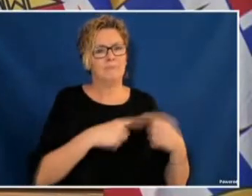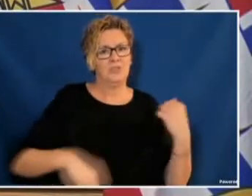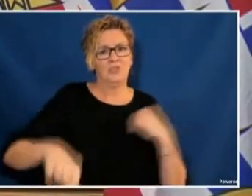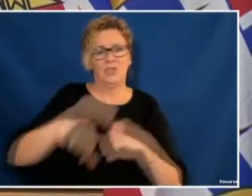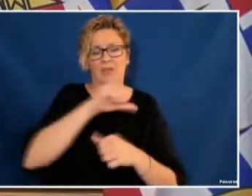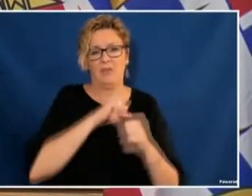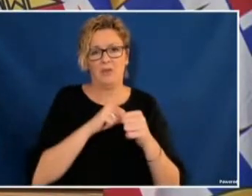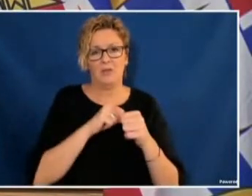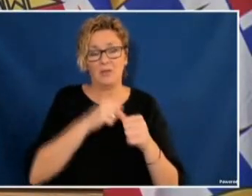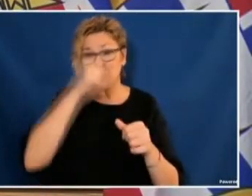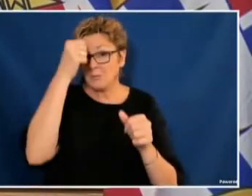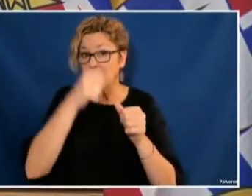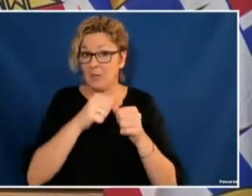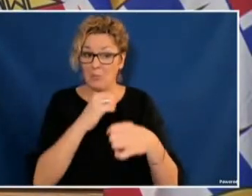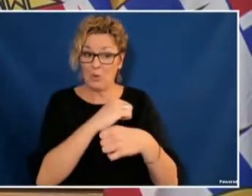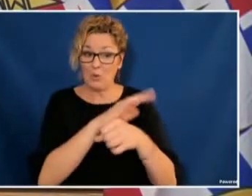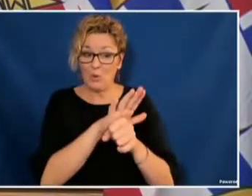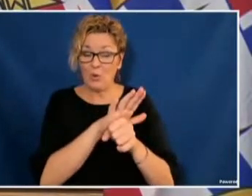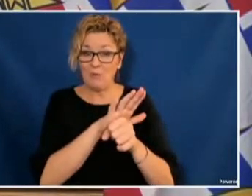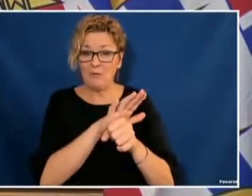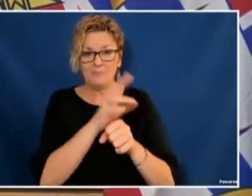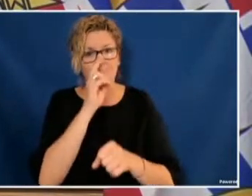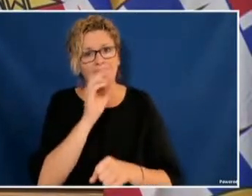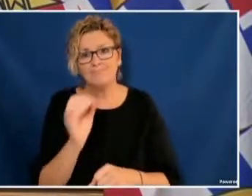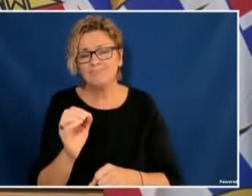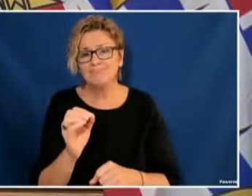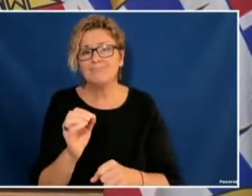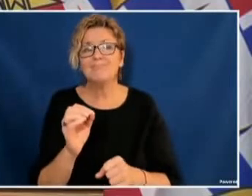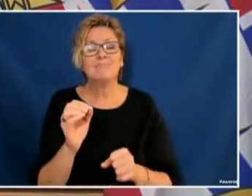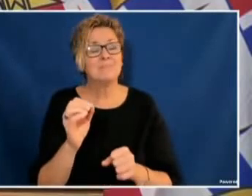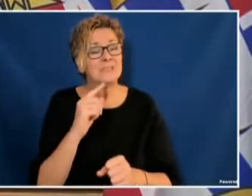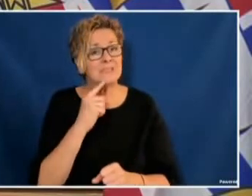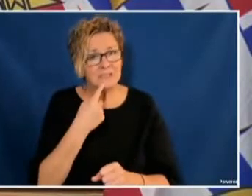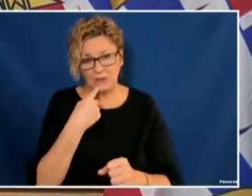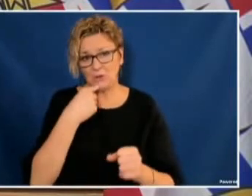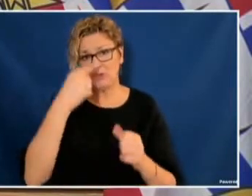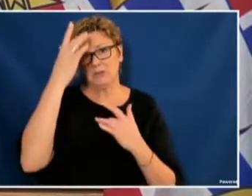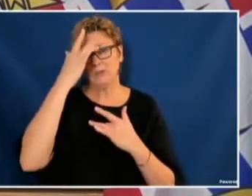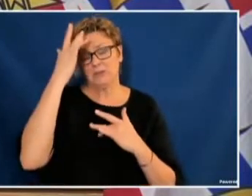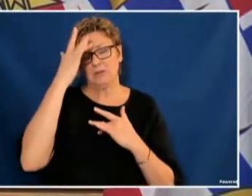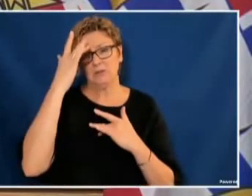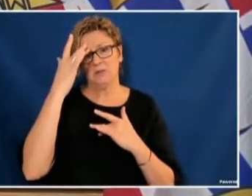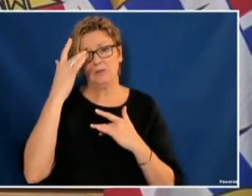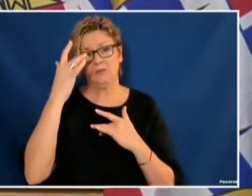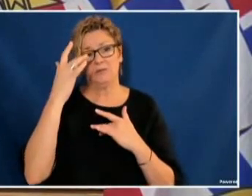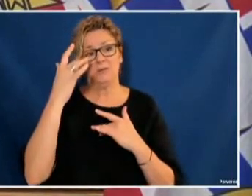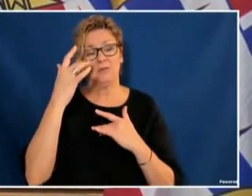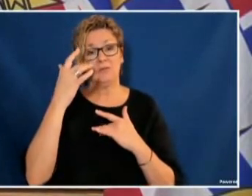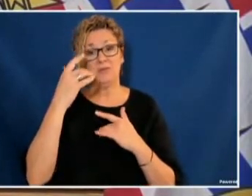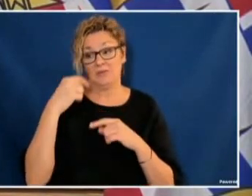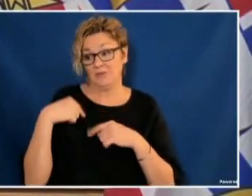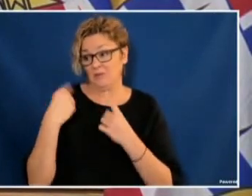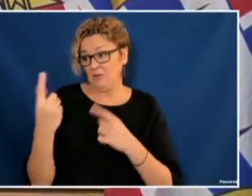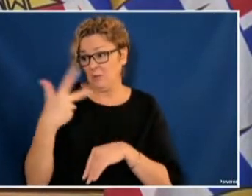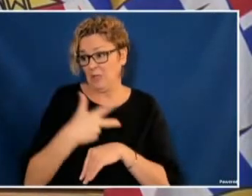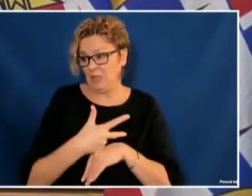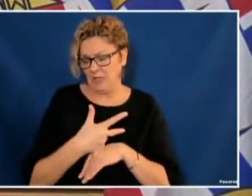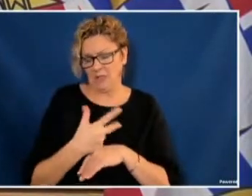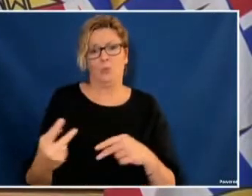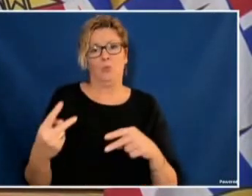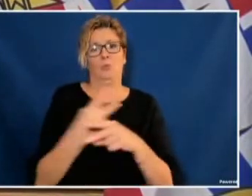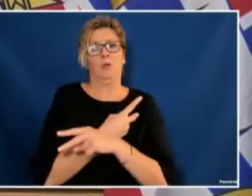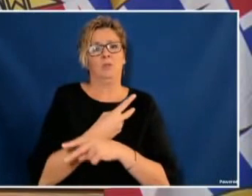rights, but it's about community and responsibility to our fellow citizens. And I think we are seeing that around the